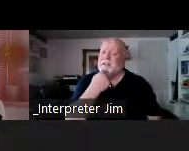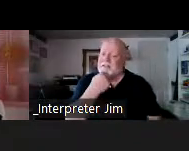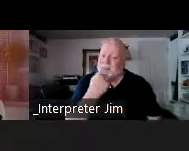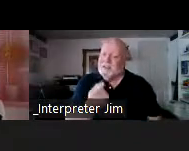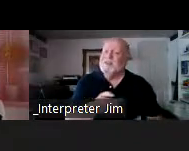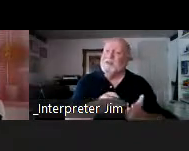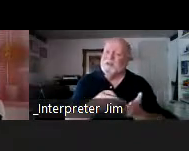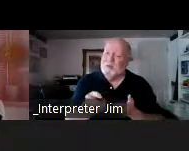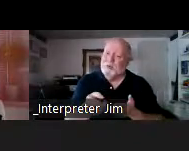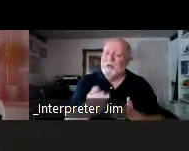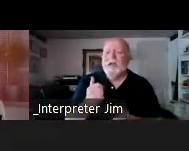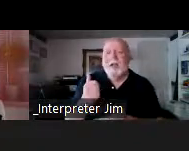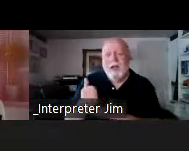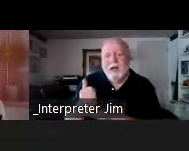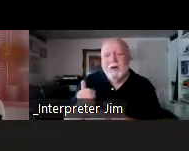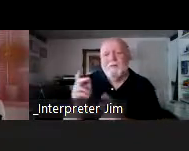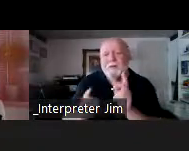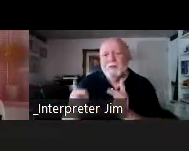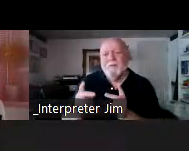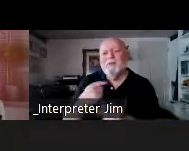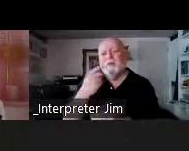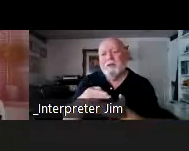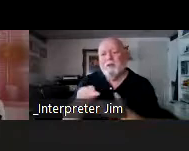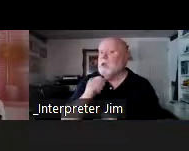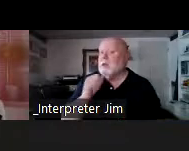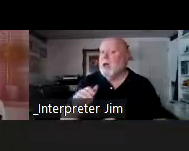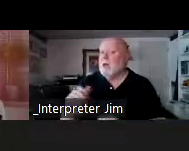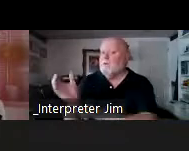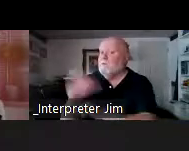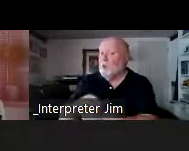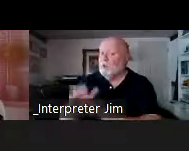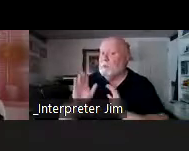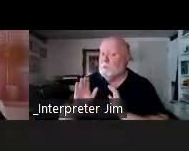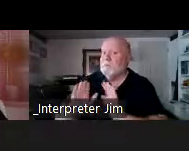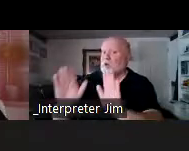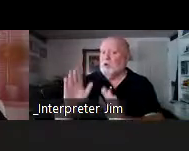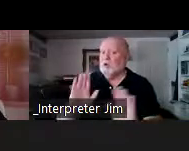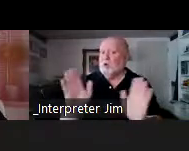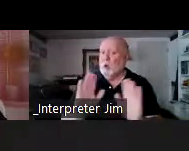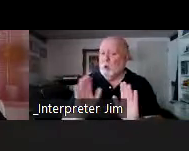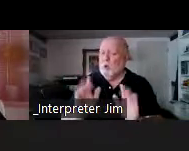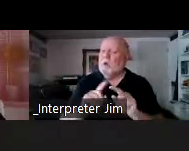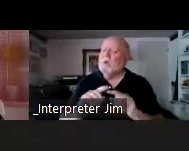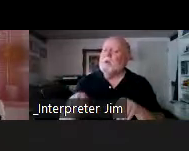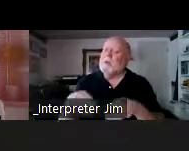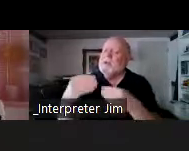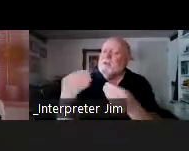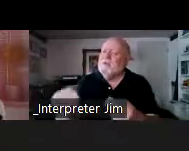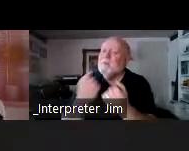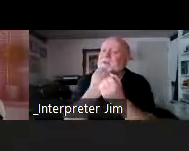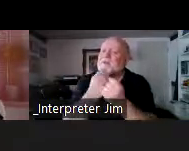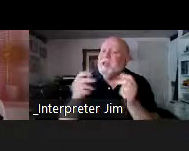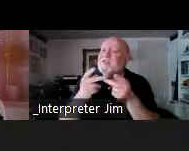Helping people tell the truth, not pushing them to tell the truth, but giving a safe space for people to tell the truth, I think is important.